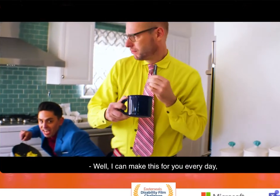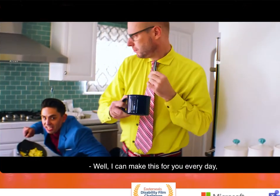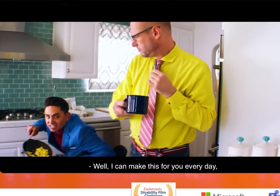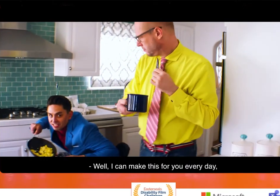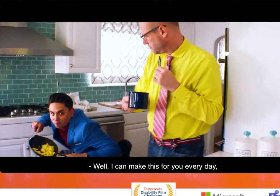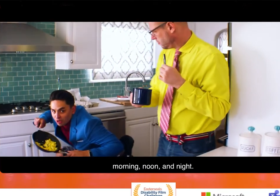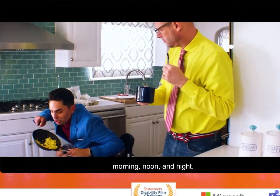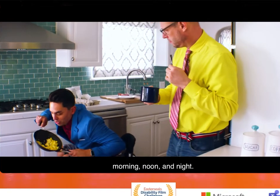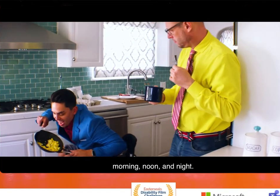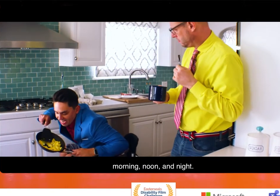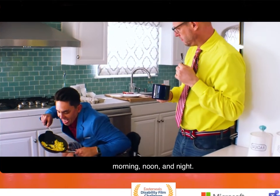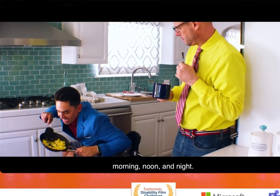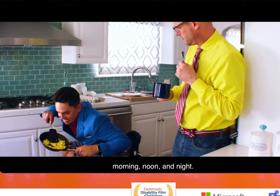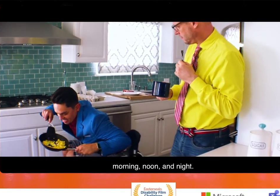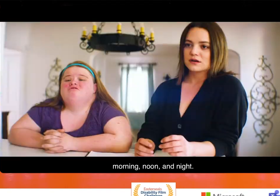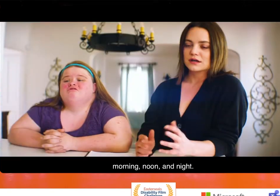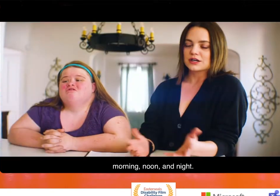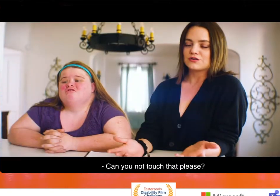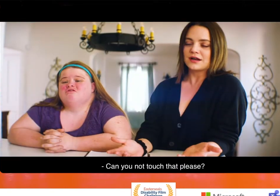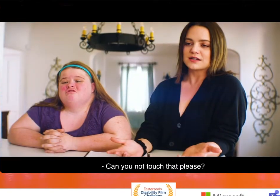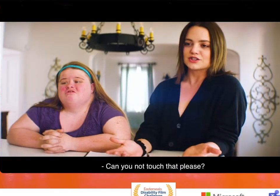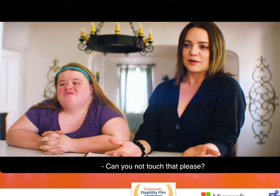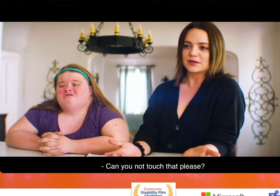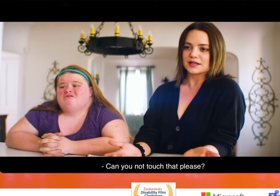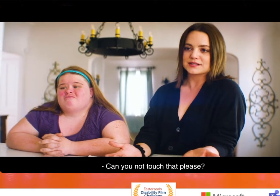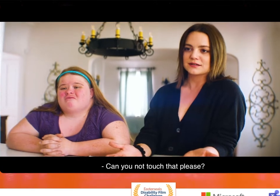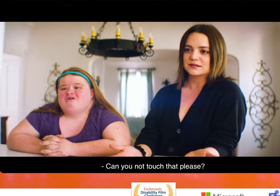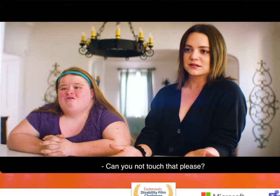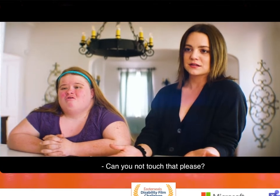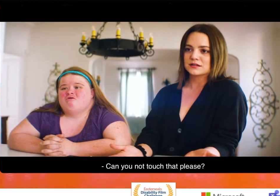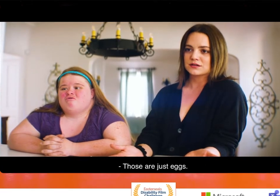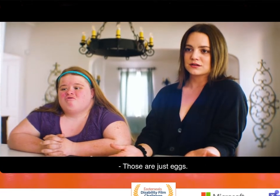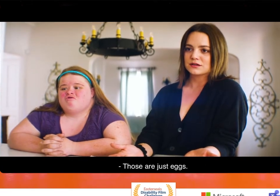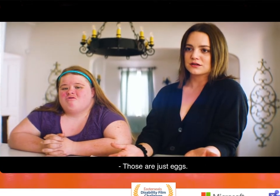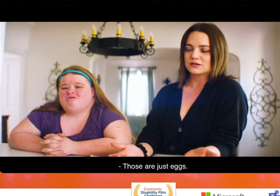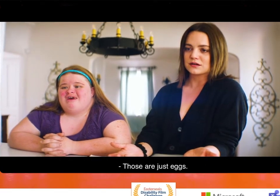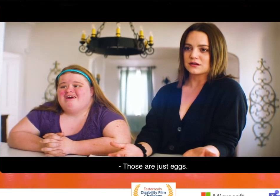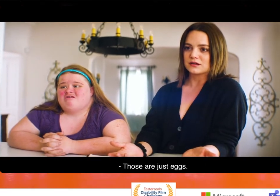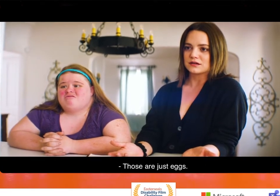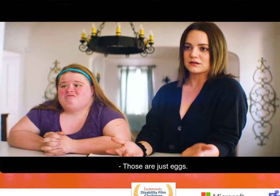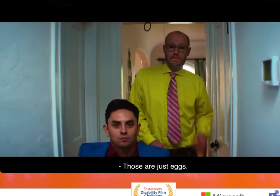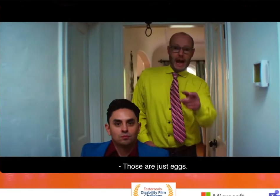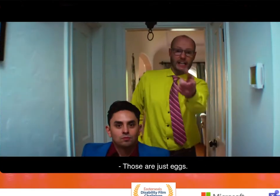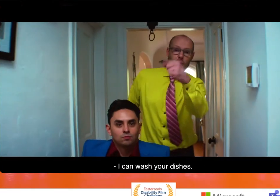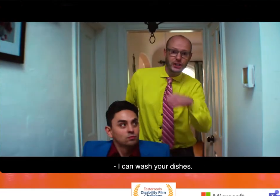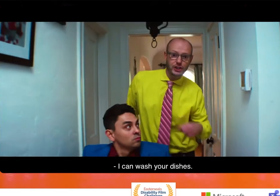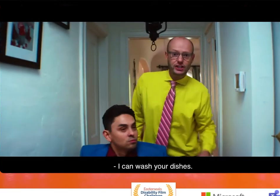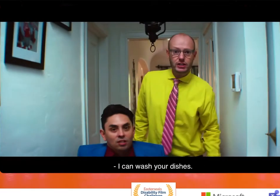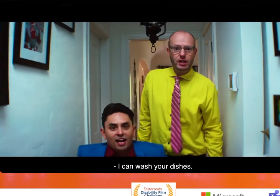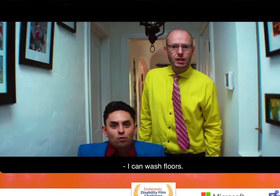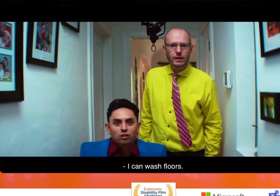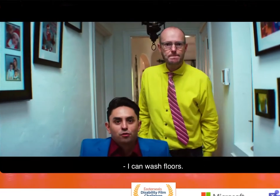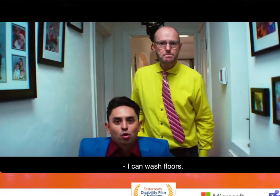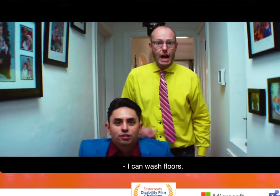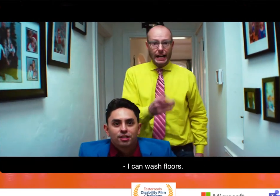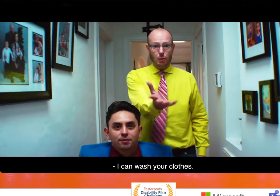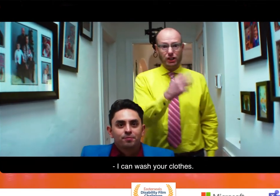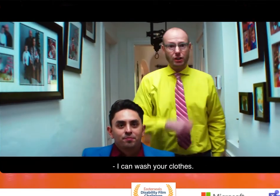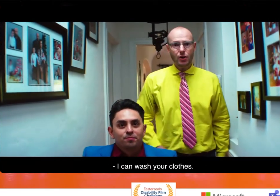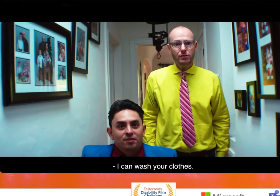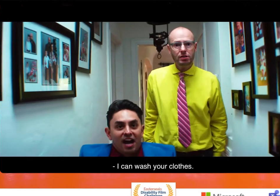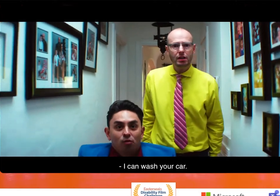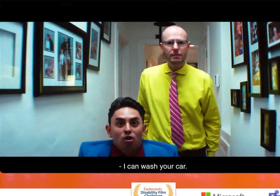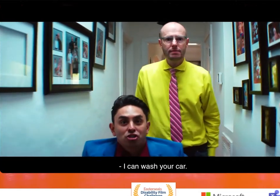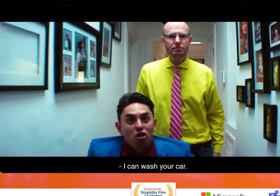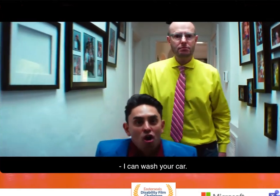every day. Morning, noon, and night. Can you not touch that, please? Those just eggs. I can wash your dishes. I can wash your floors. I can